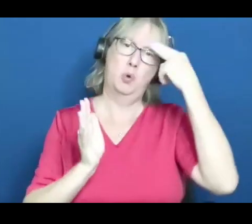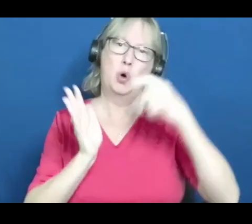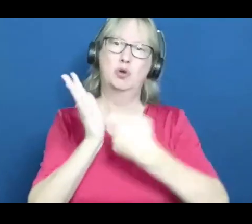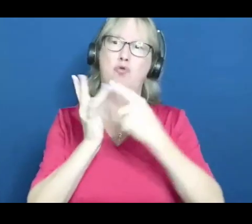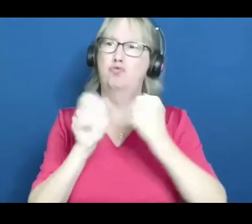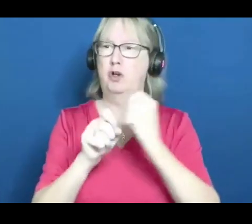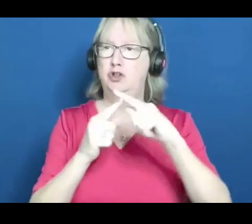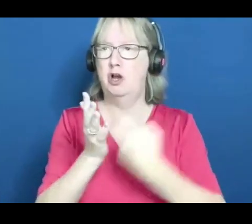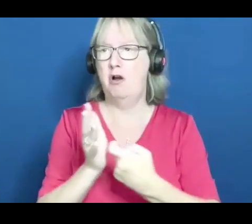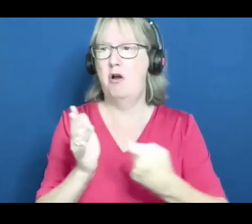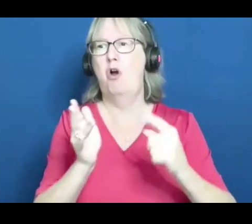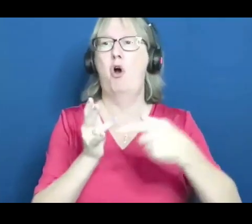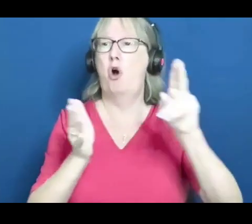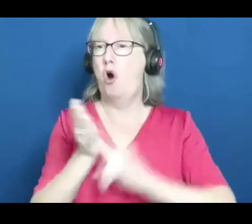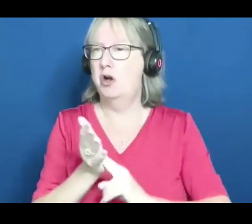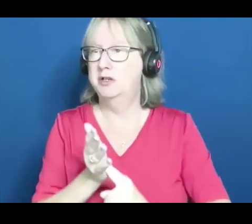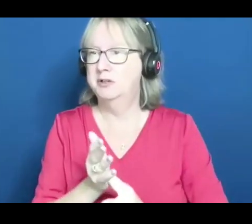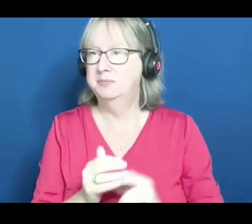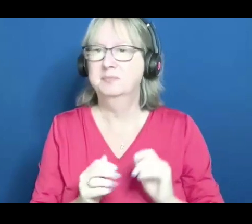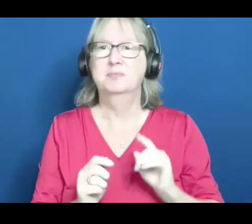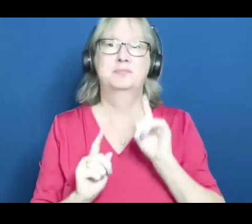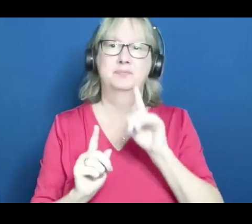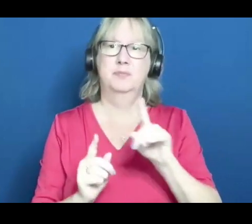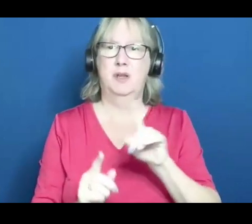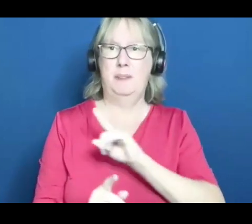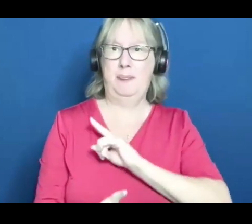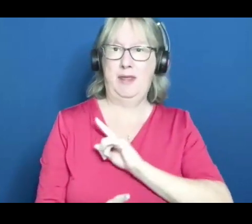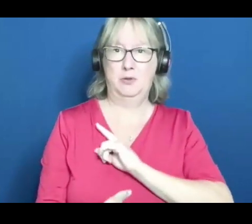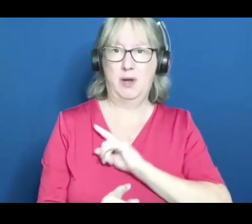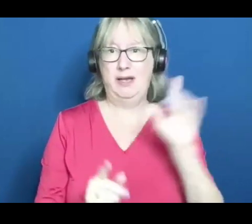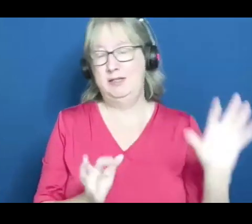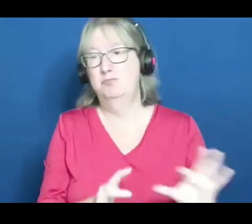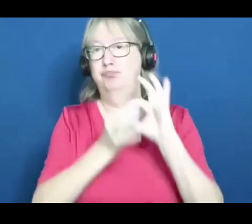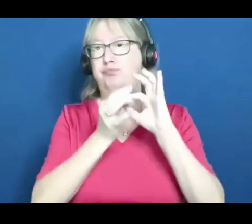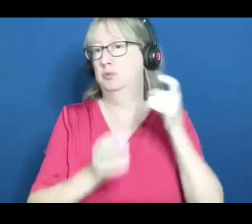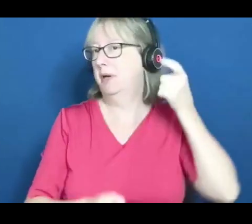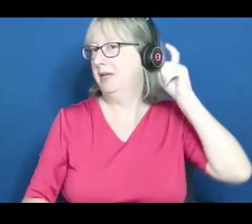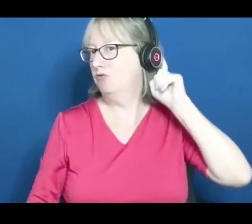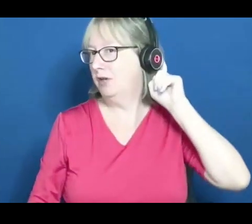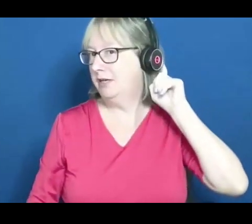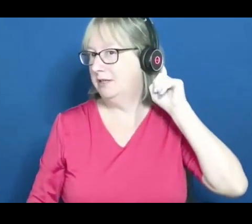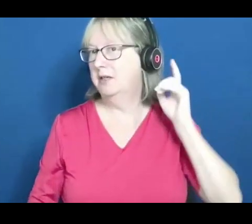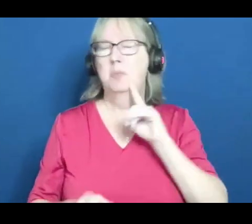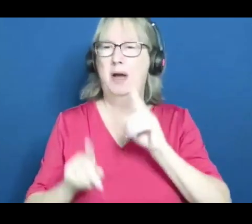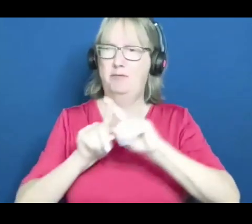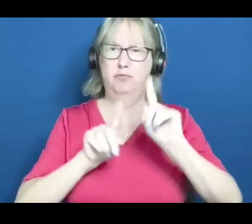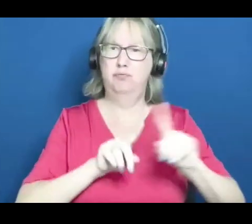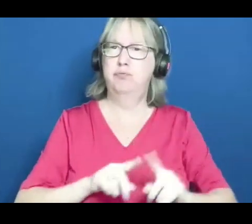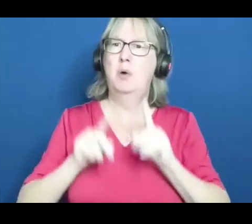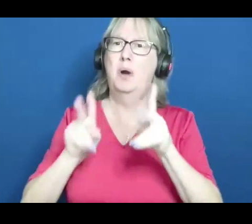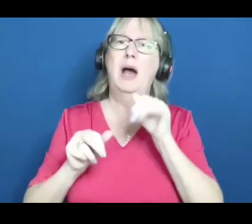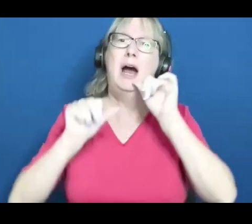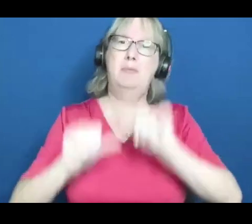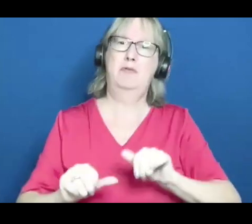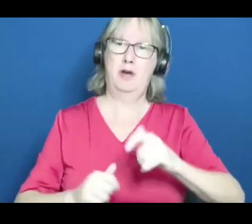as well. That connects to my hearing aids with a receiver. I've got other ways of connecting to my aids, but I prefer the